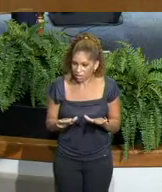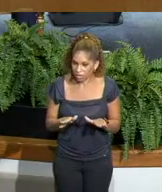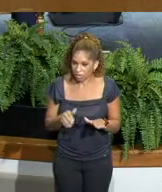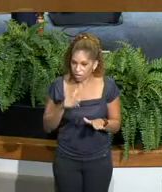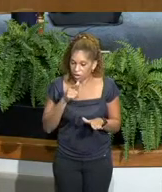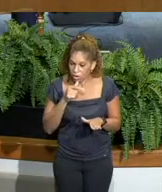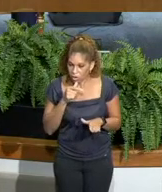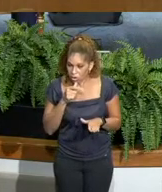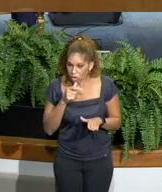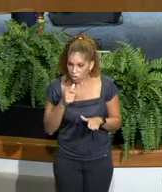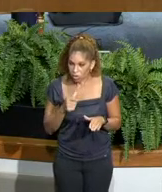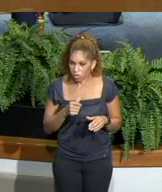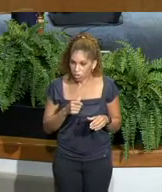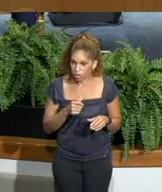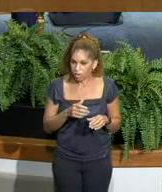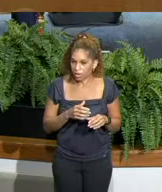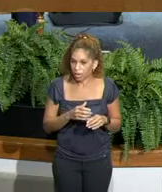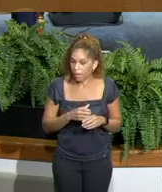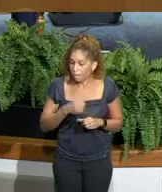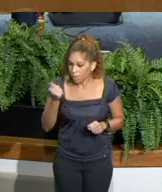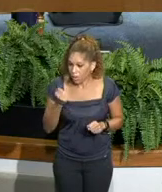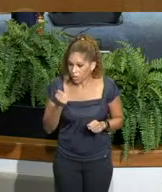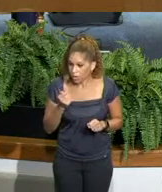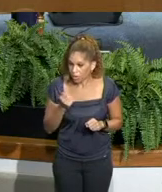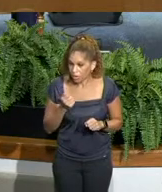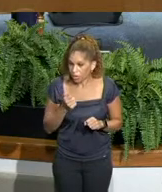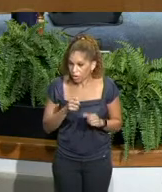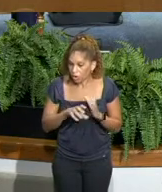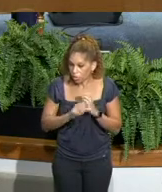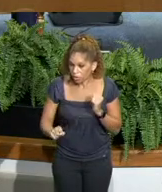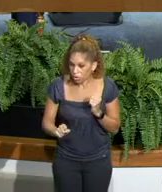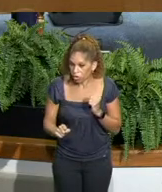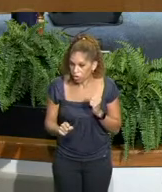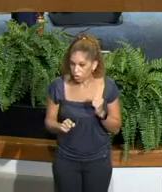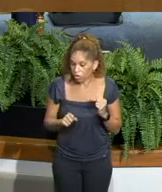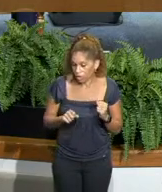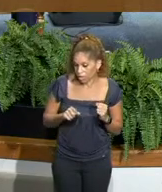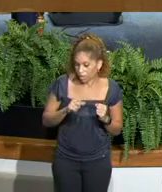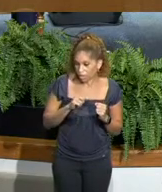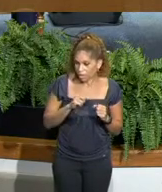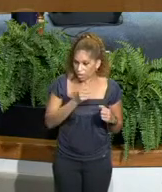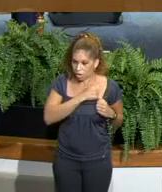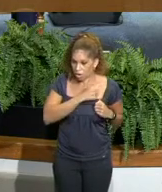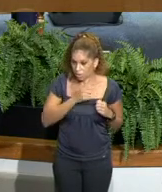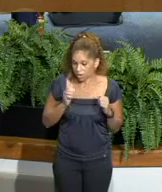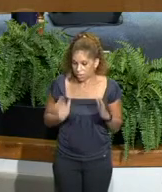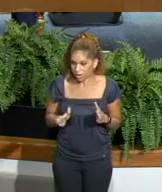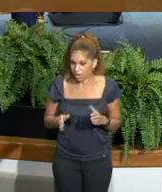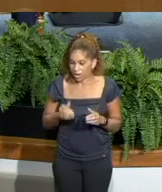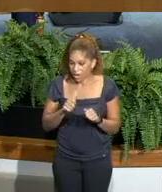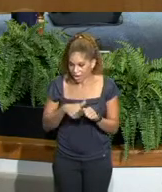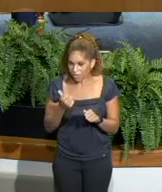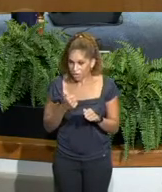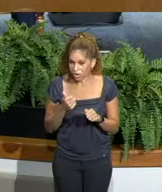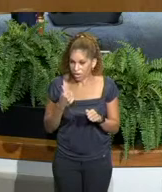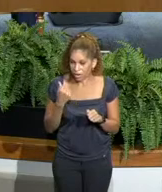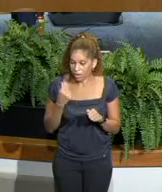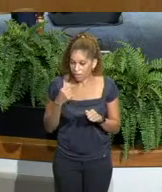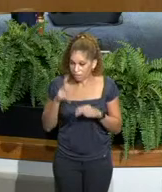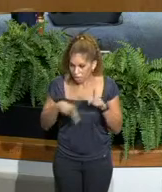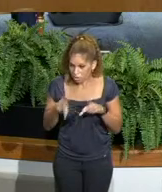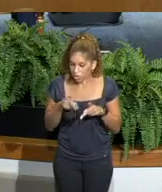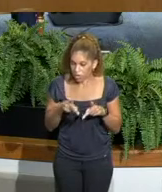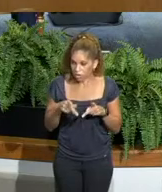murdered Jimmie Lee Jackson, every black preacher who will not get involved in the movement for social justice, who